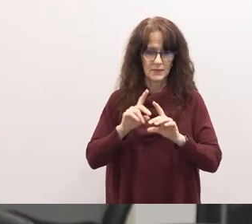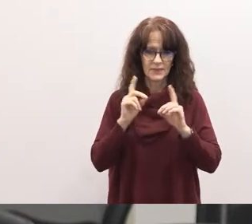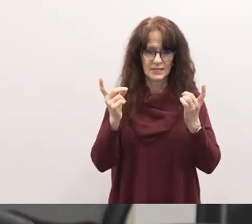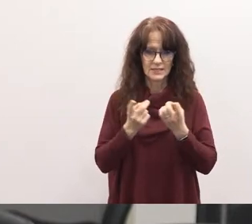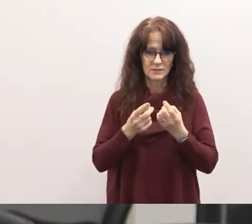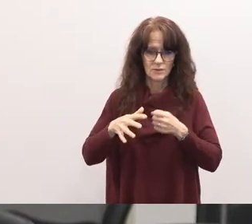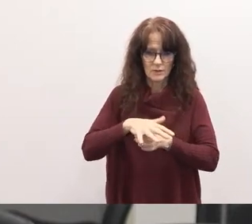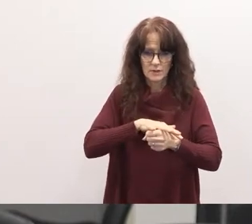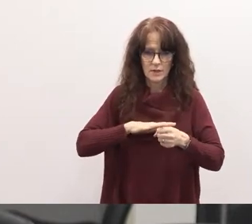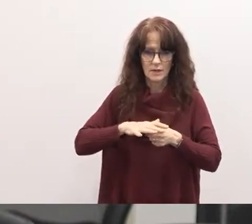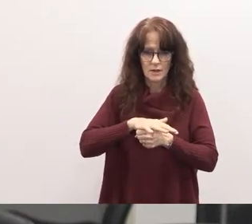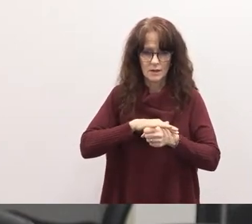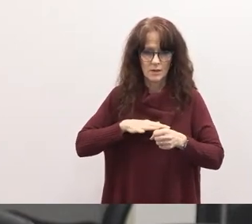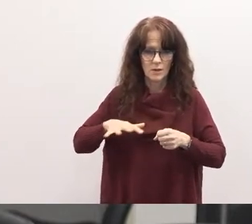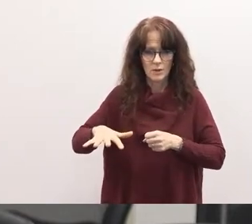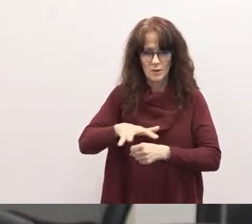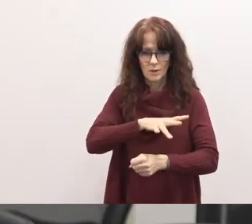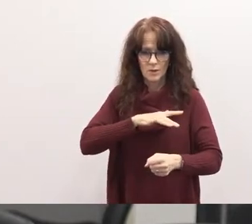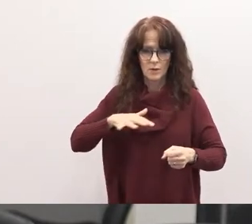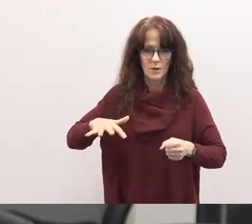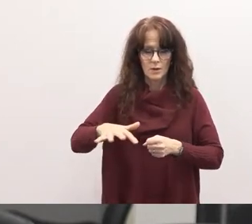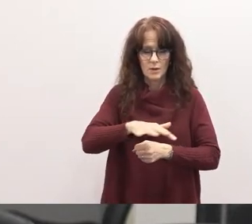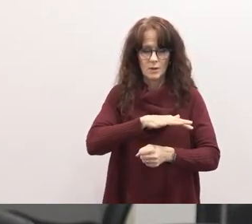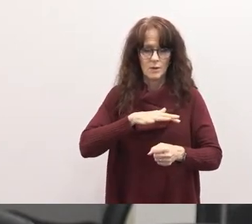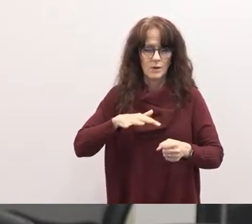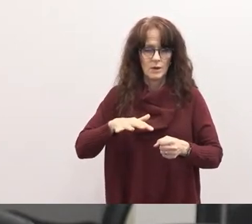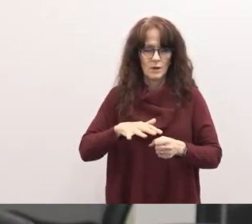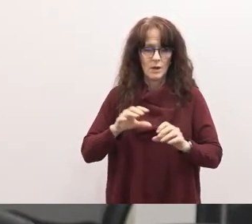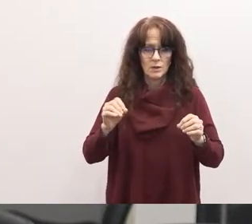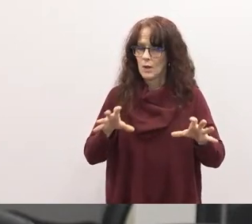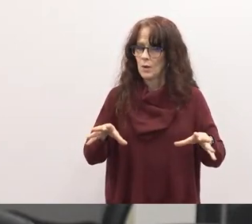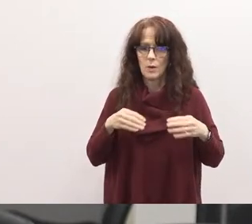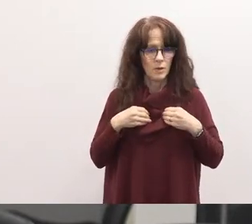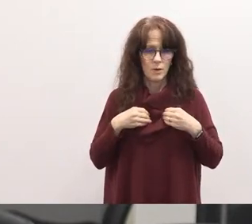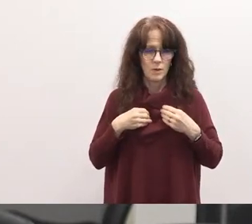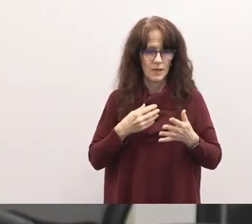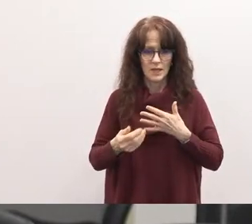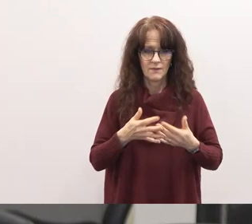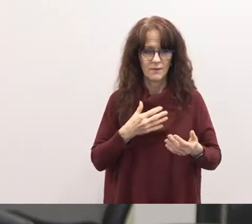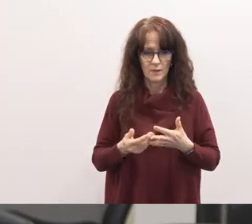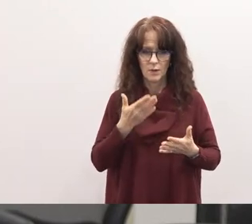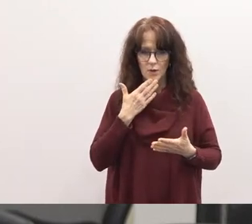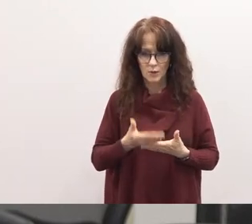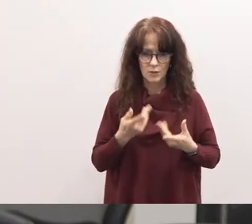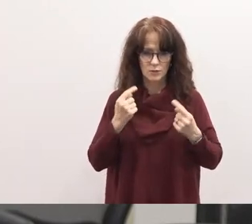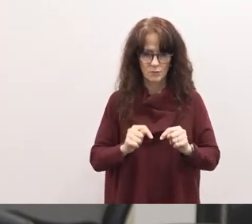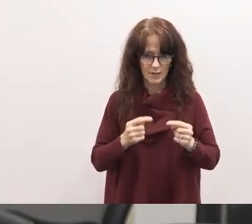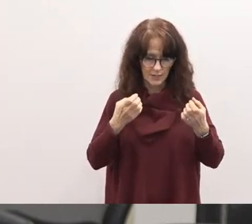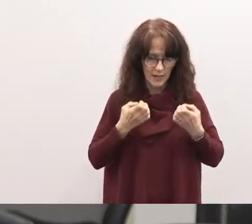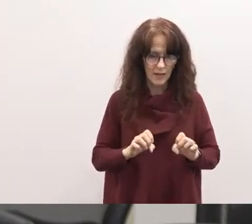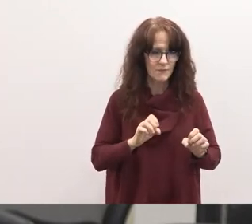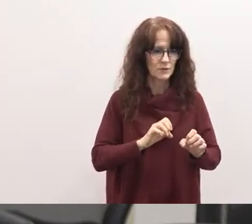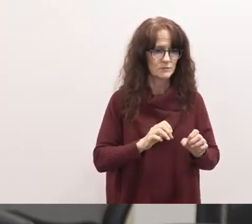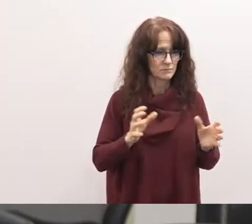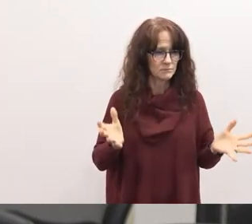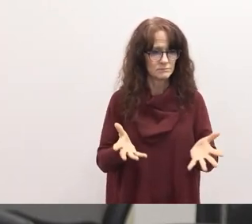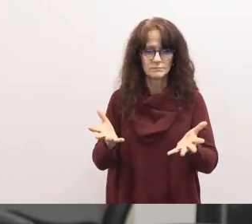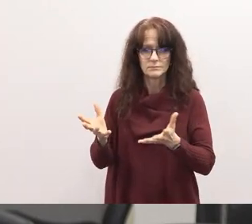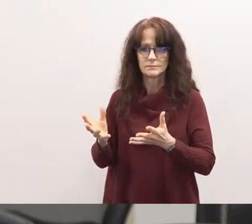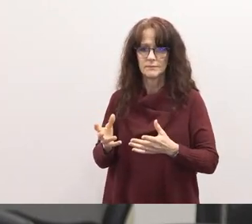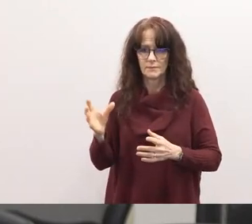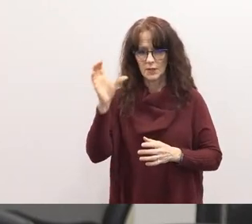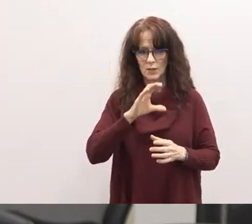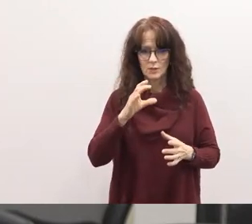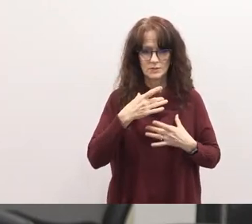boundary and within close proximity to the district boundary. We had no takers, even though we made a good-hearted, concerted effort to seek